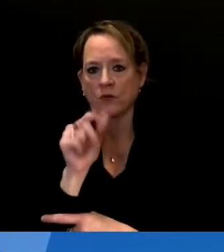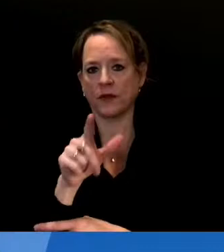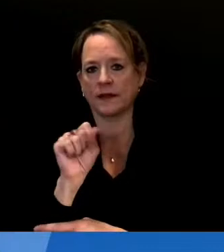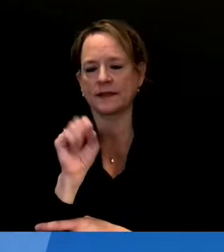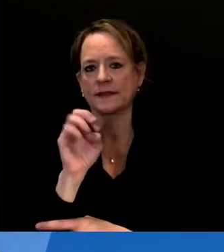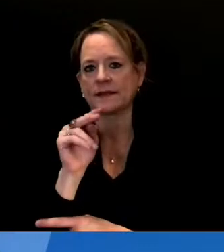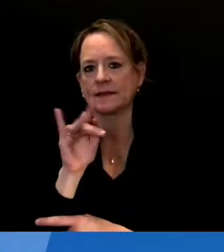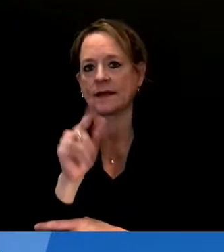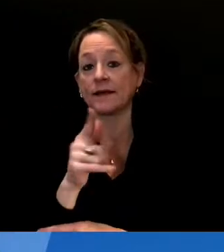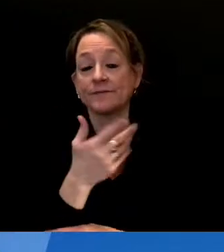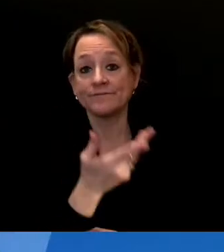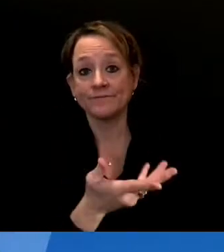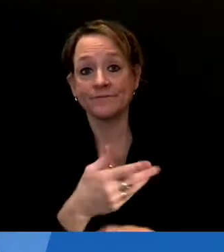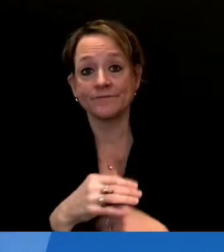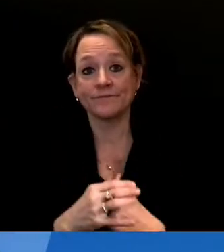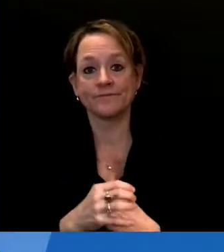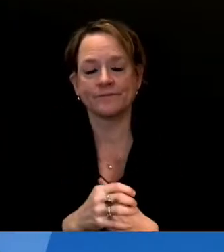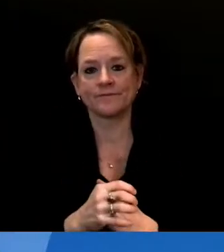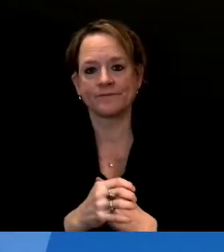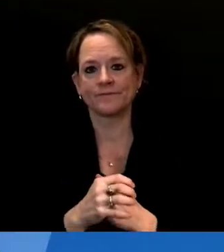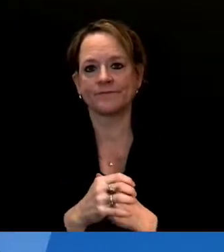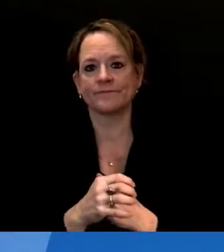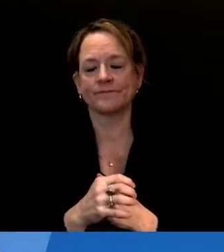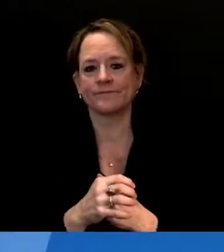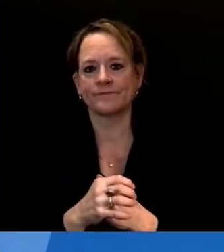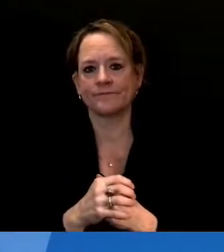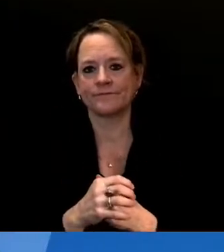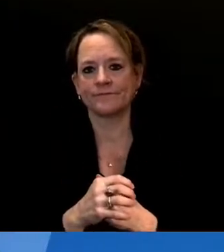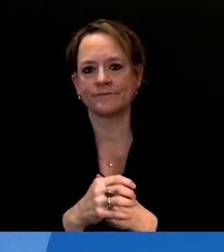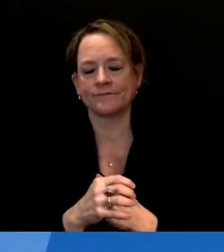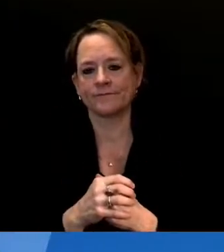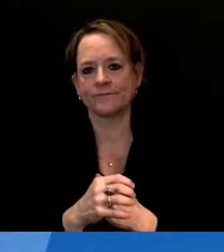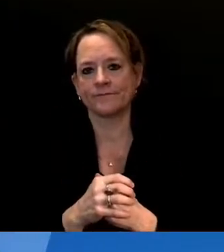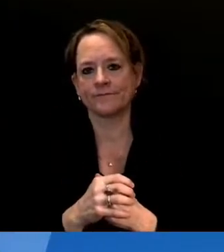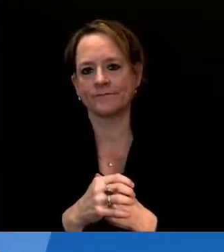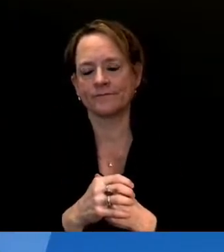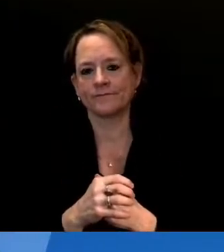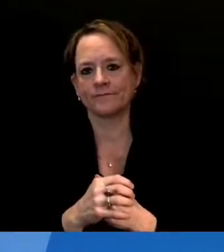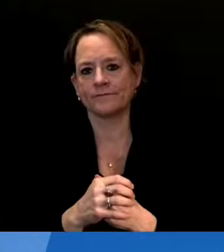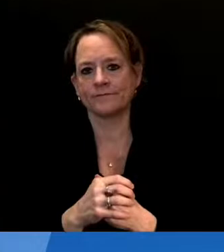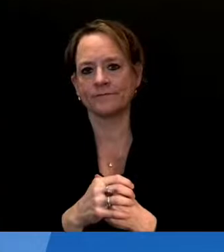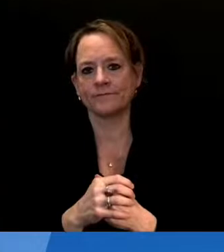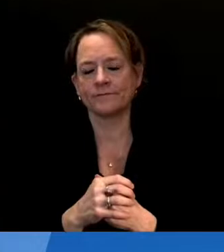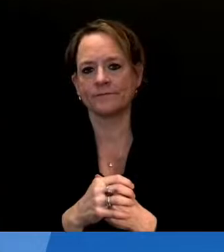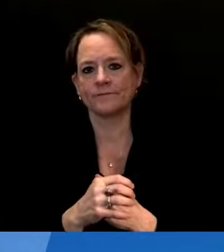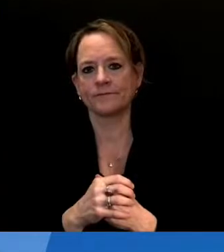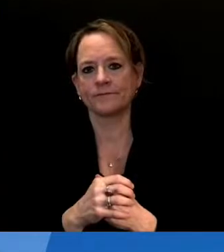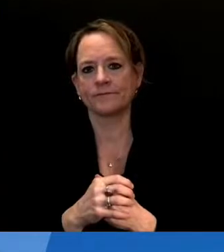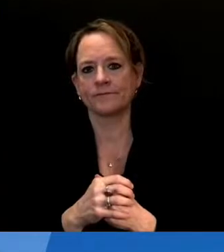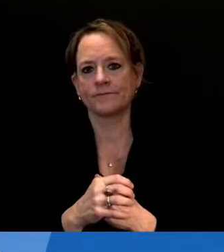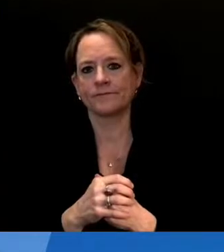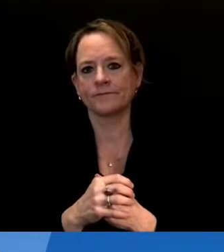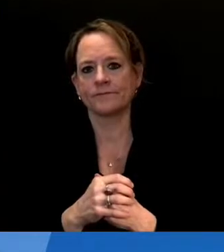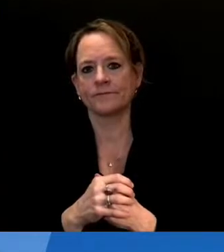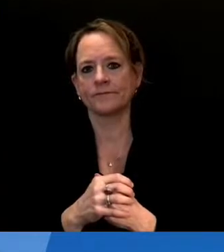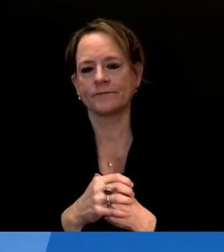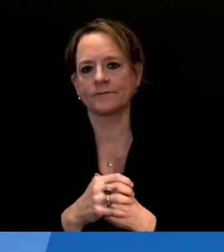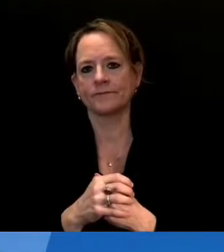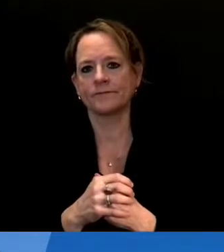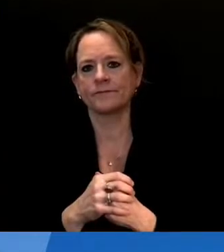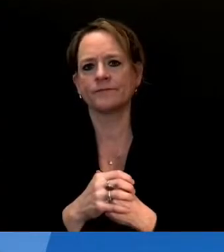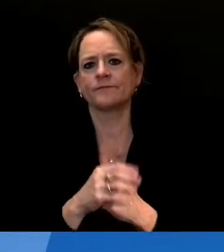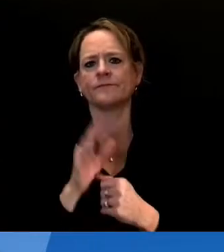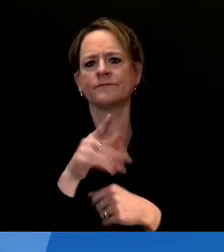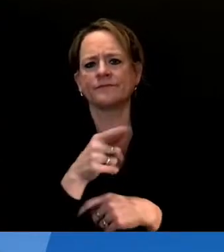Hi, thanks for having this call. Part of the staffing problems now are because of a